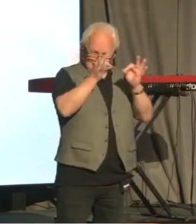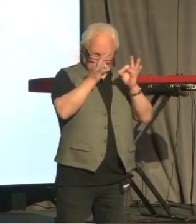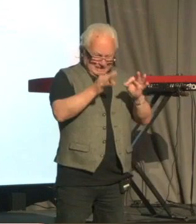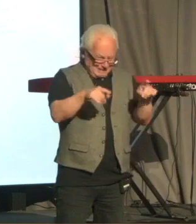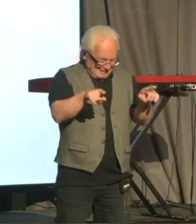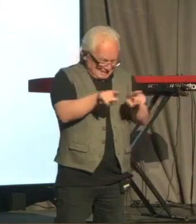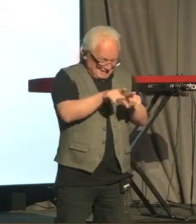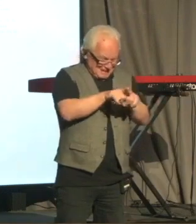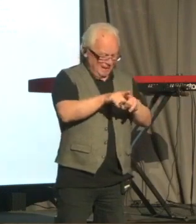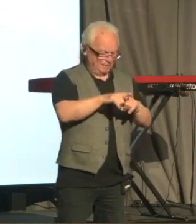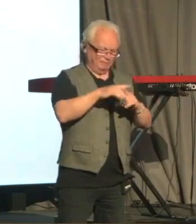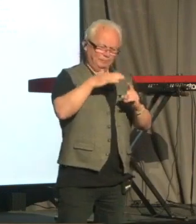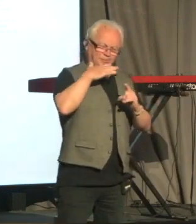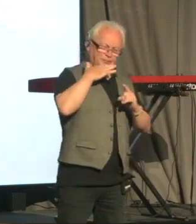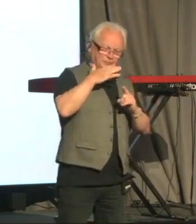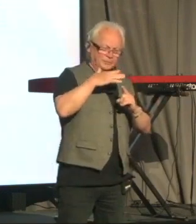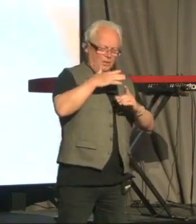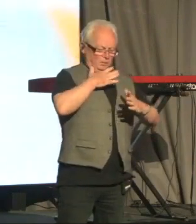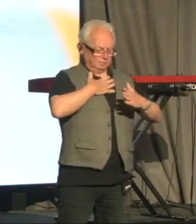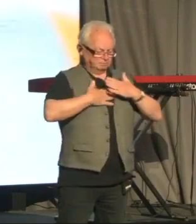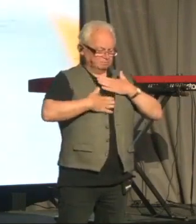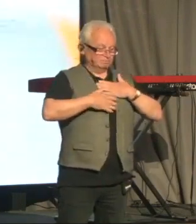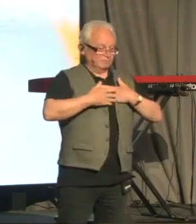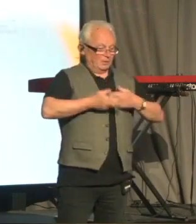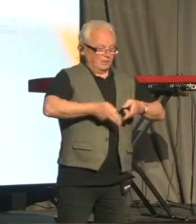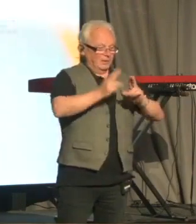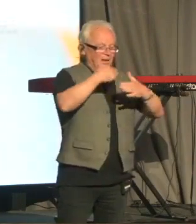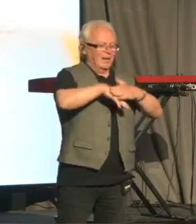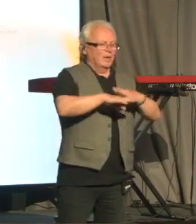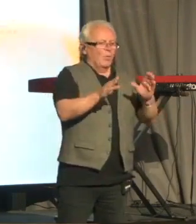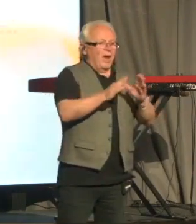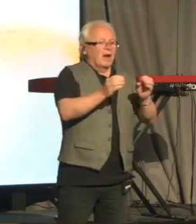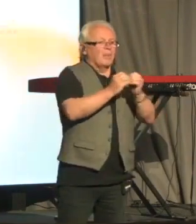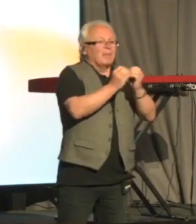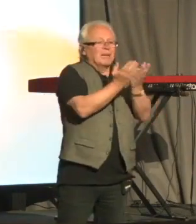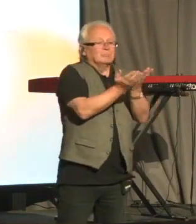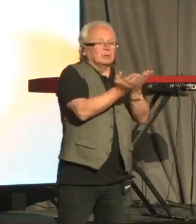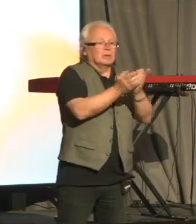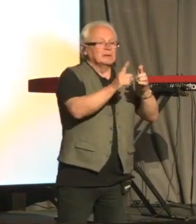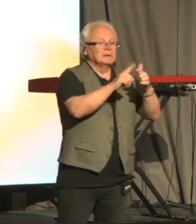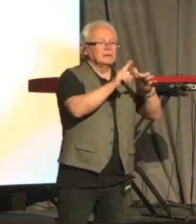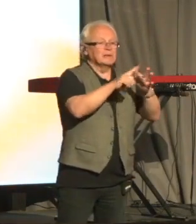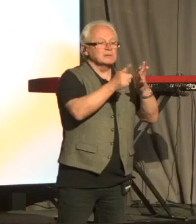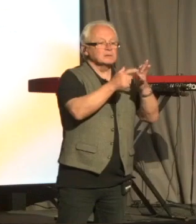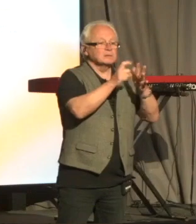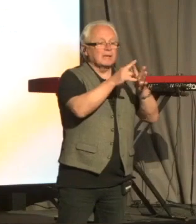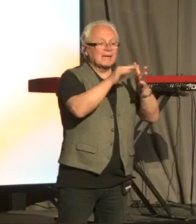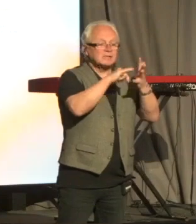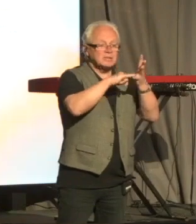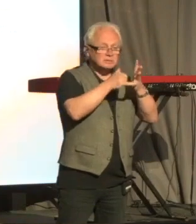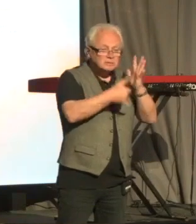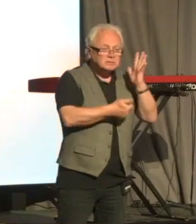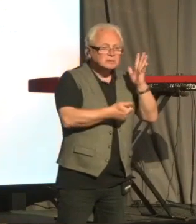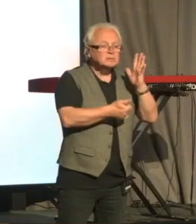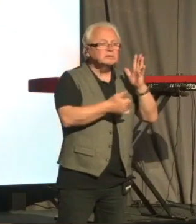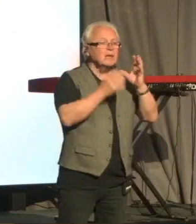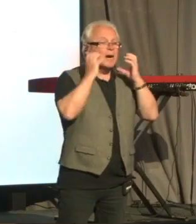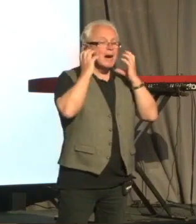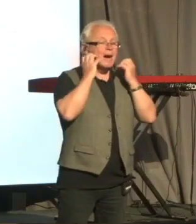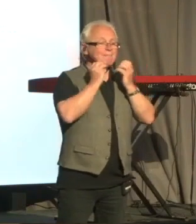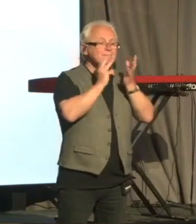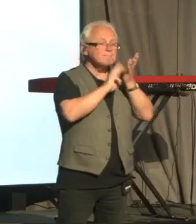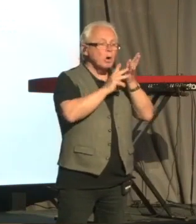way and manner as we read in the book of Exodus. When Moses sees